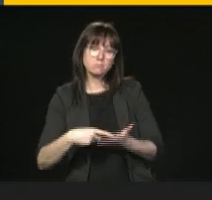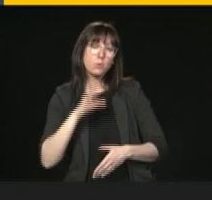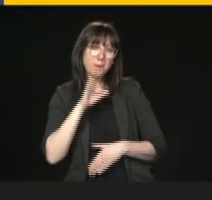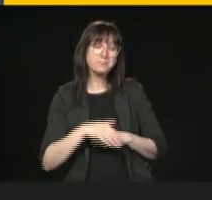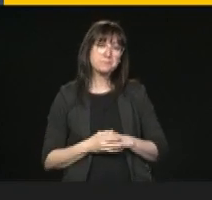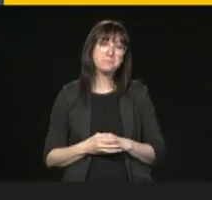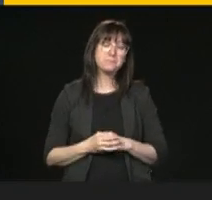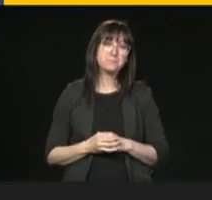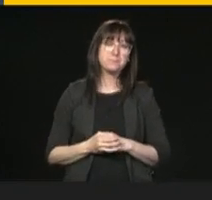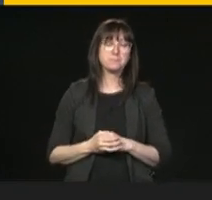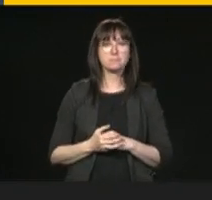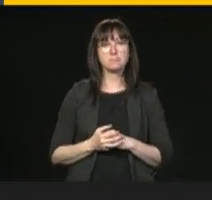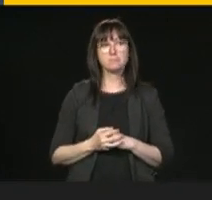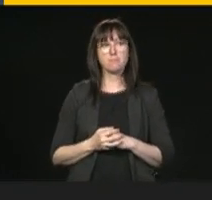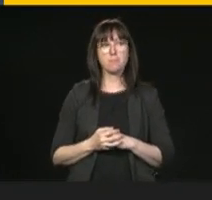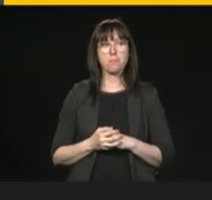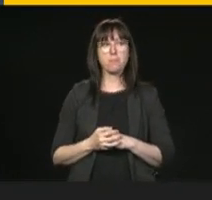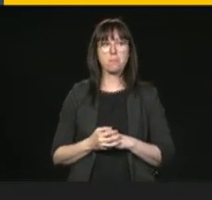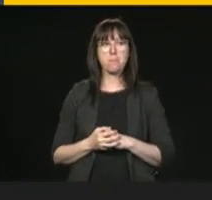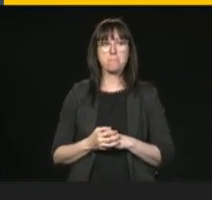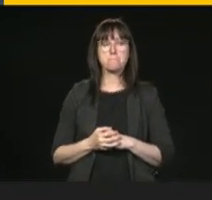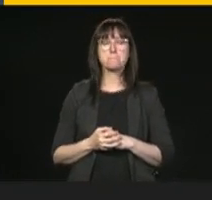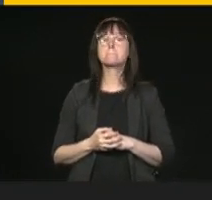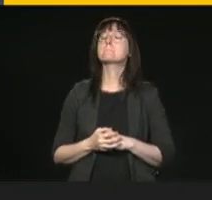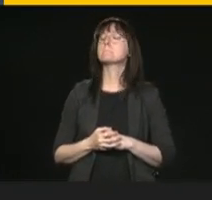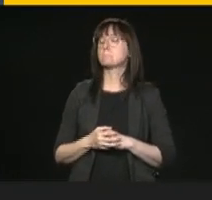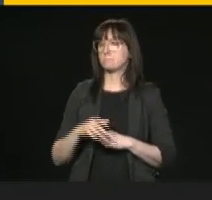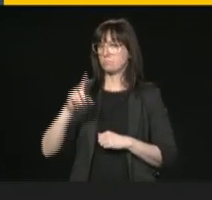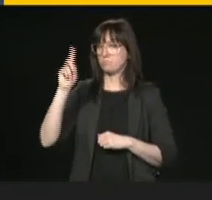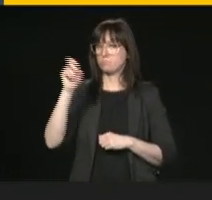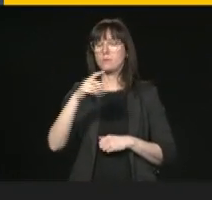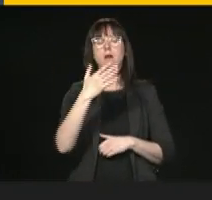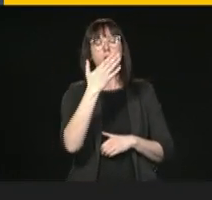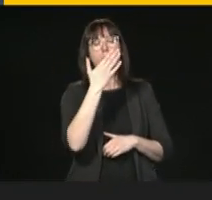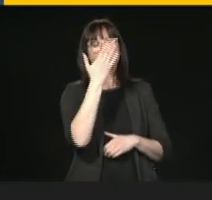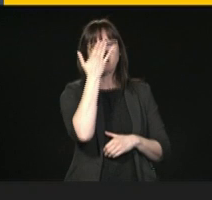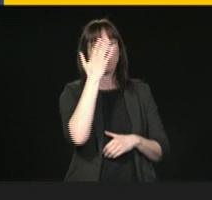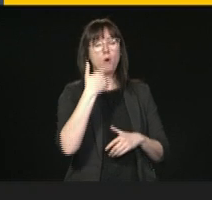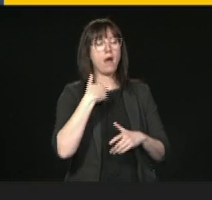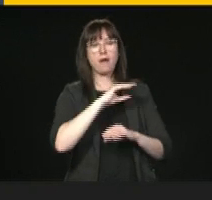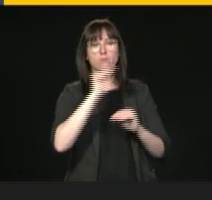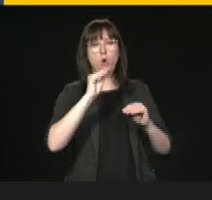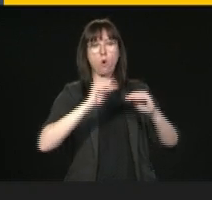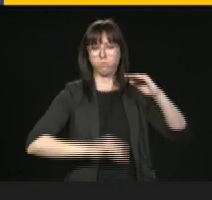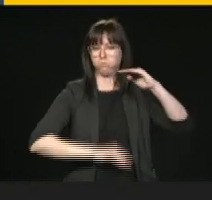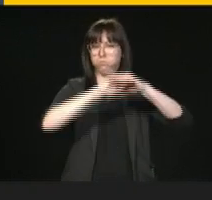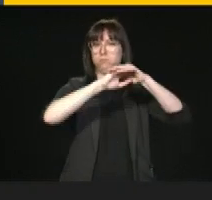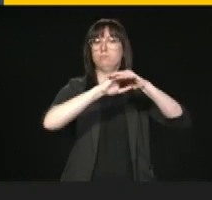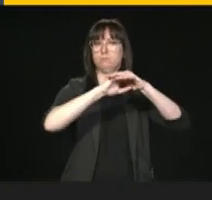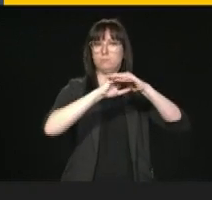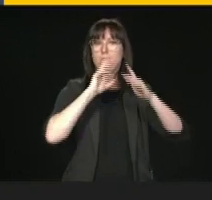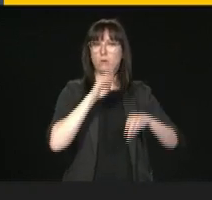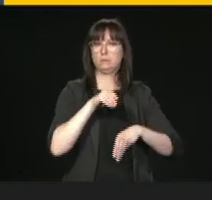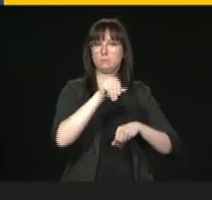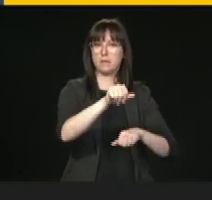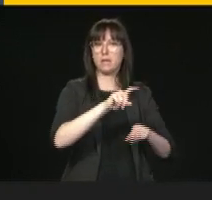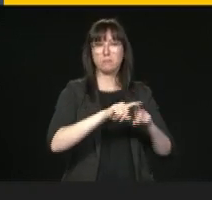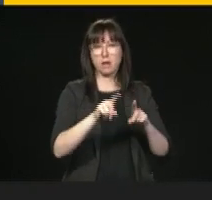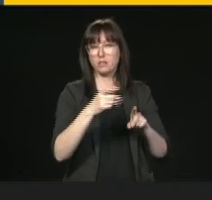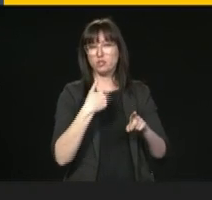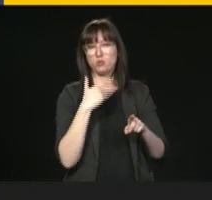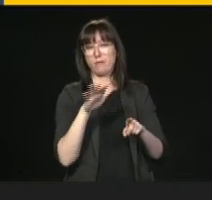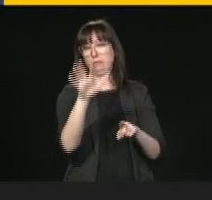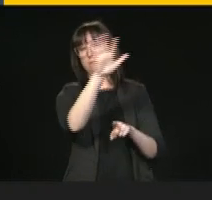I can appreciate that you're saying that there's no cap, but is there a number that you have in mind in terms of right now